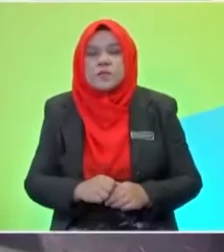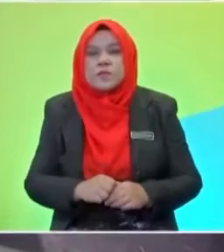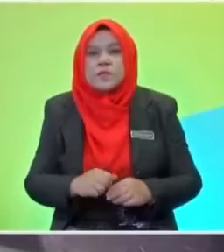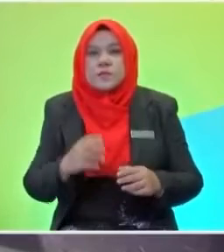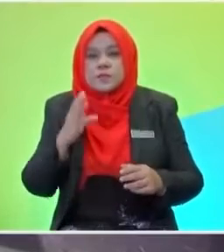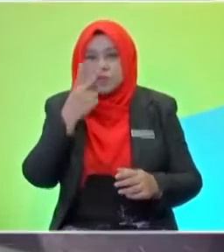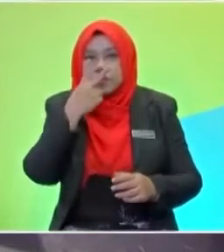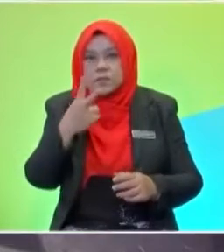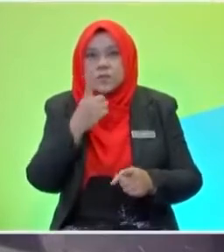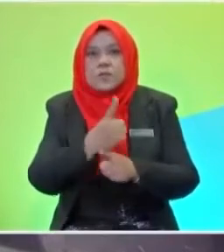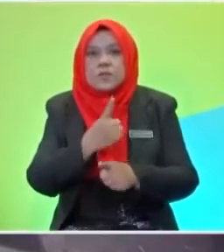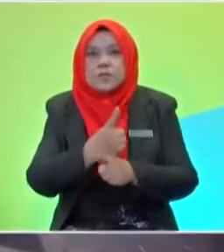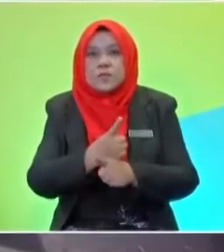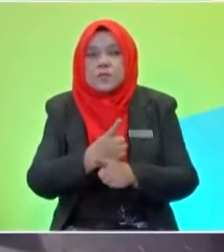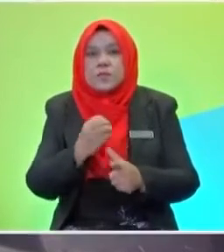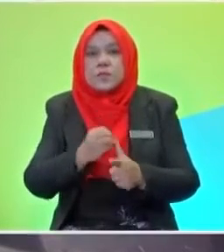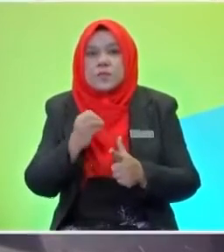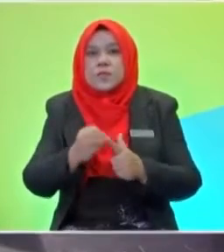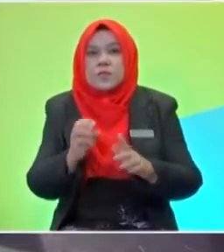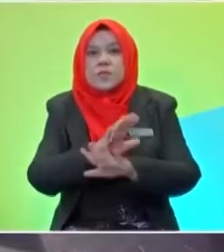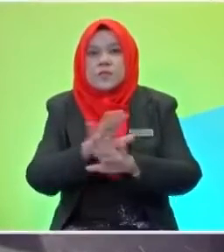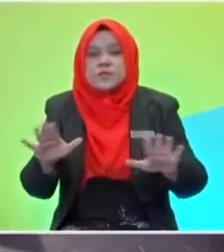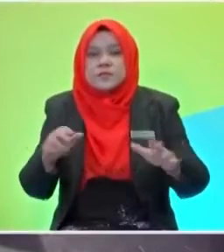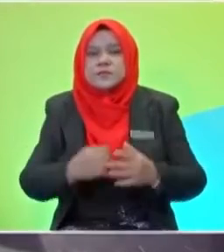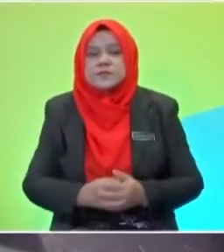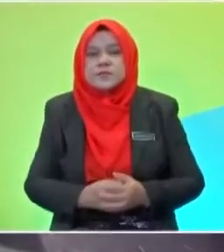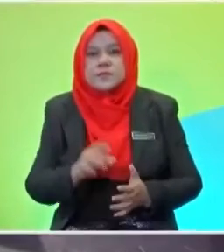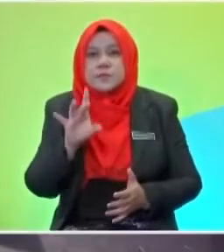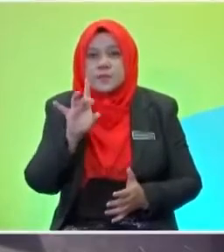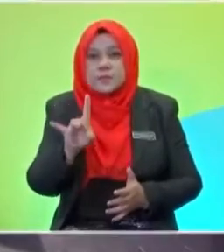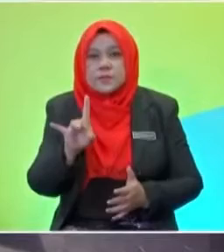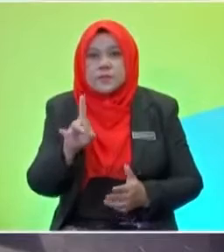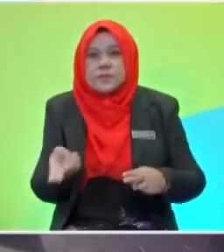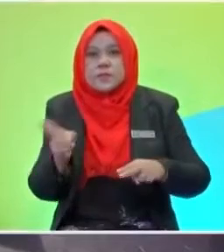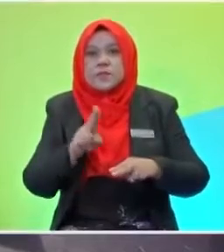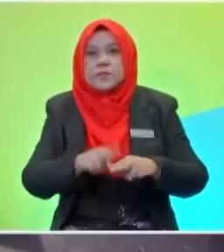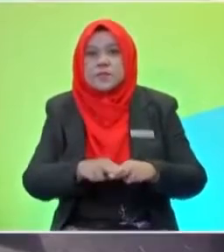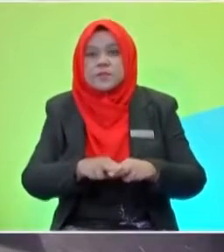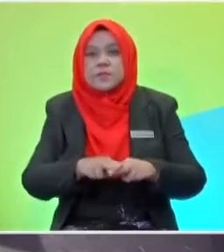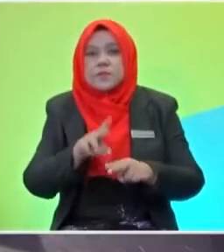let's check whether the 2 is correct or not. Okay. Okay, 8 plus 2.